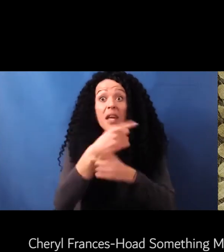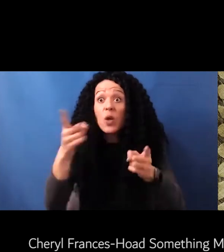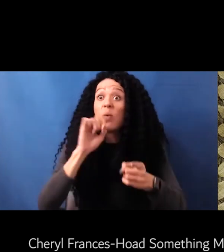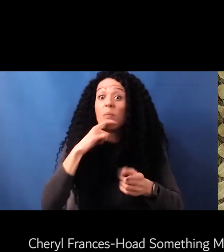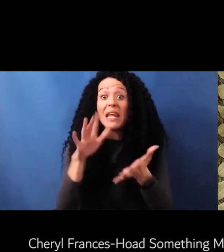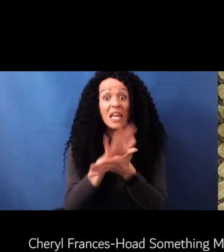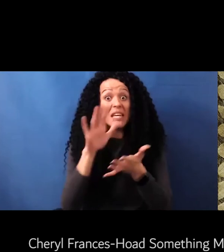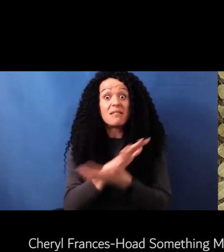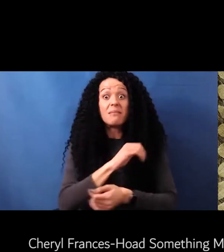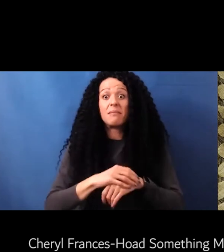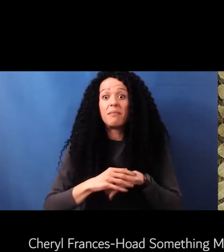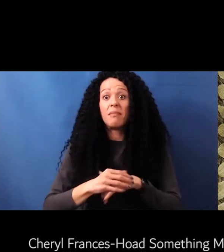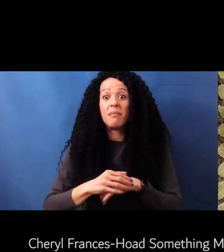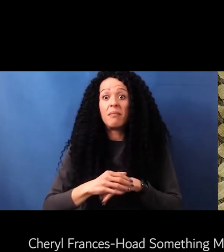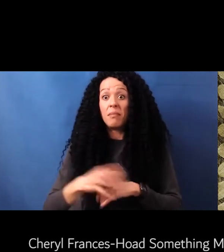be pleased.